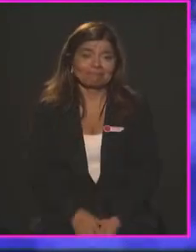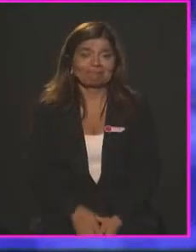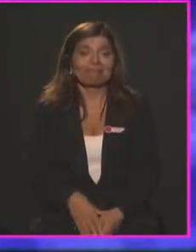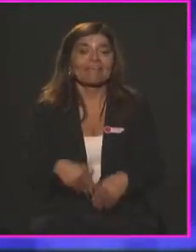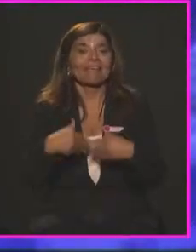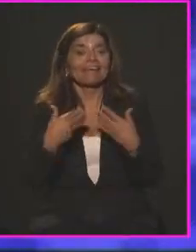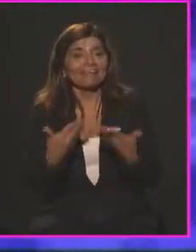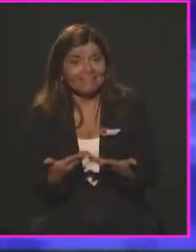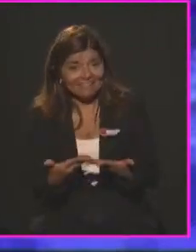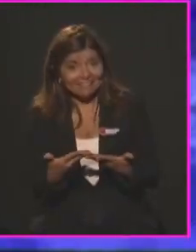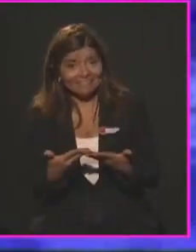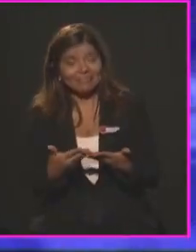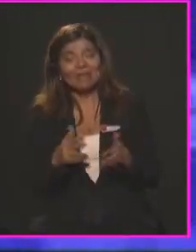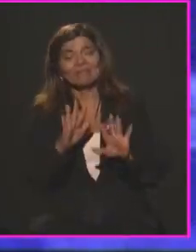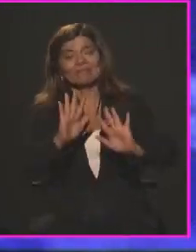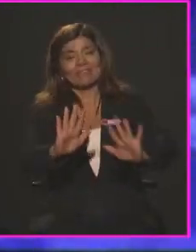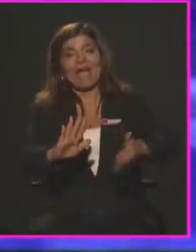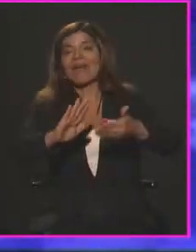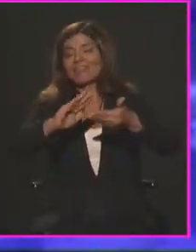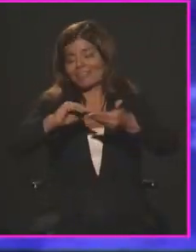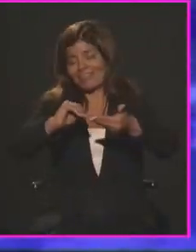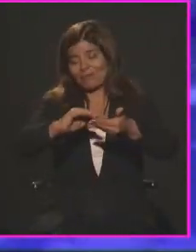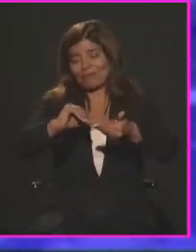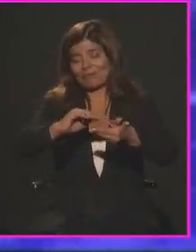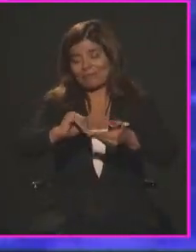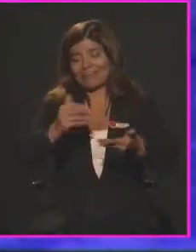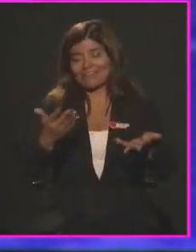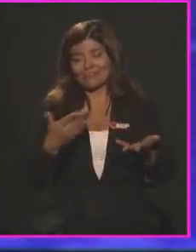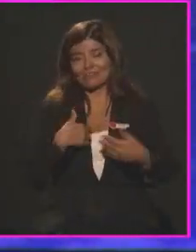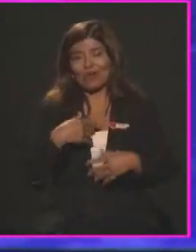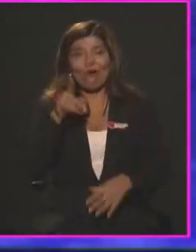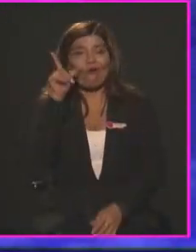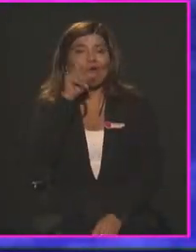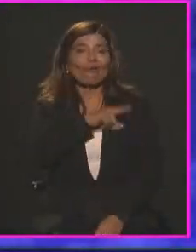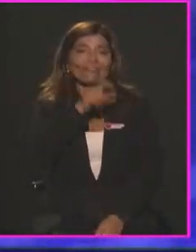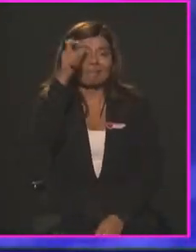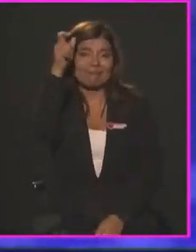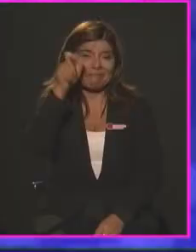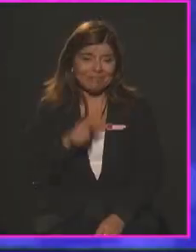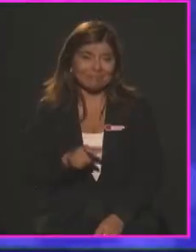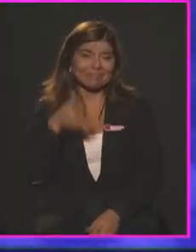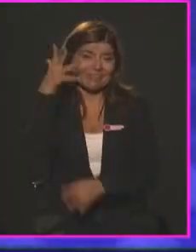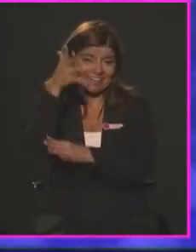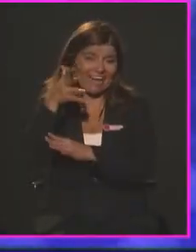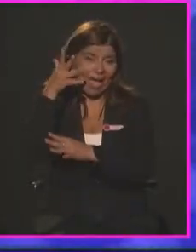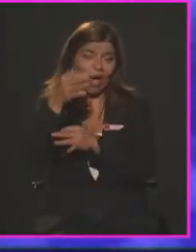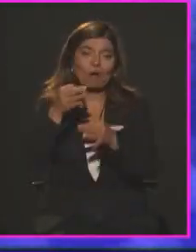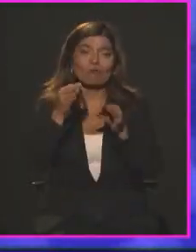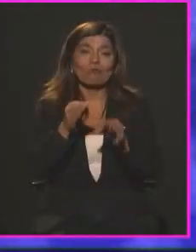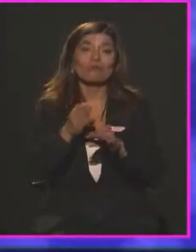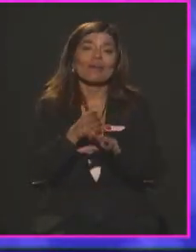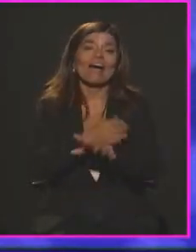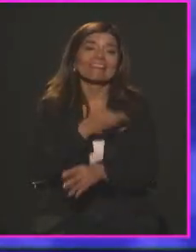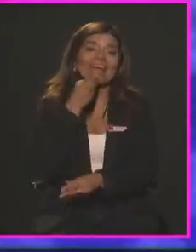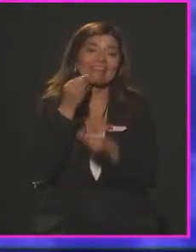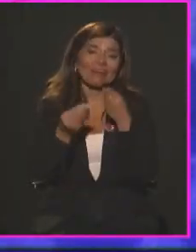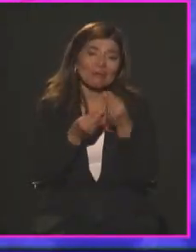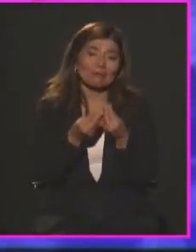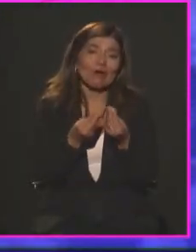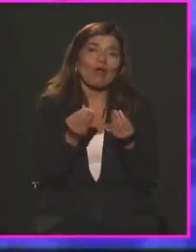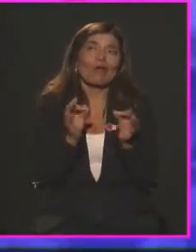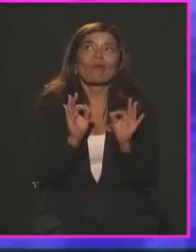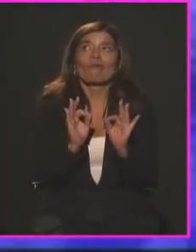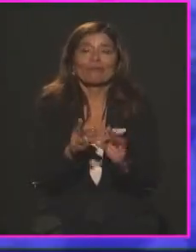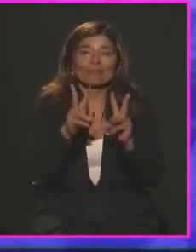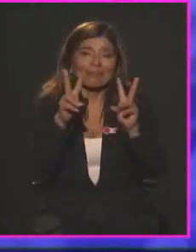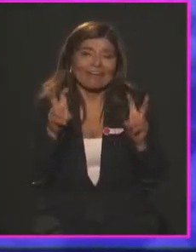have to apologize because I know I'm the last person tonight, right before dinner, and I'm going to be talking about food the whole time.